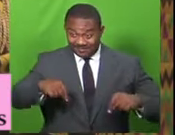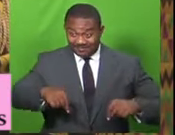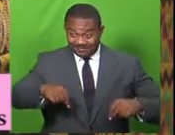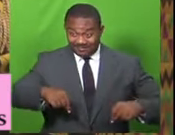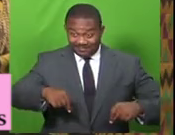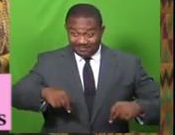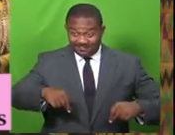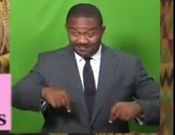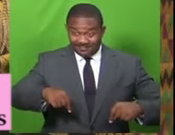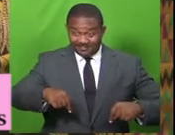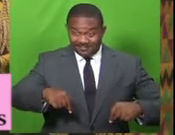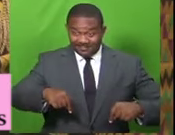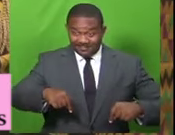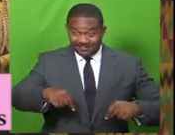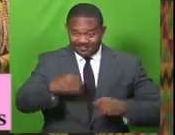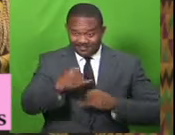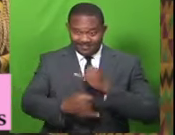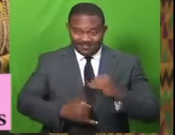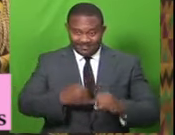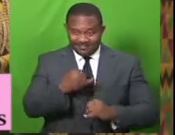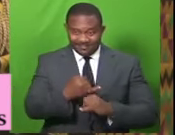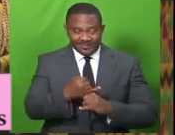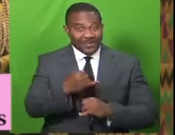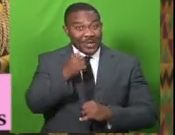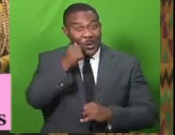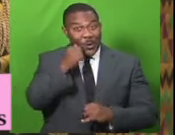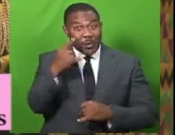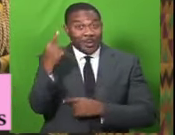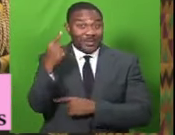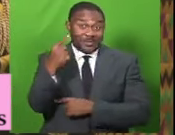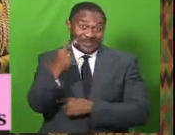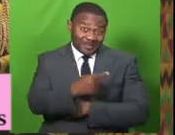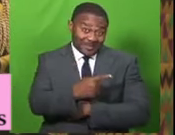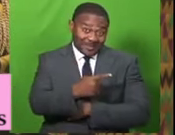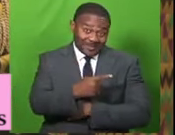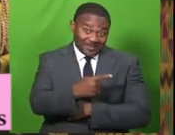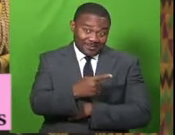today is International Women's Day.